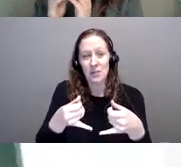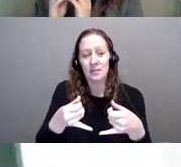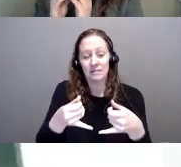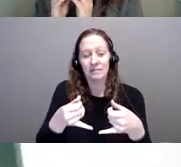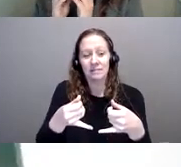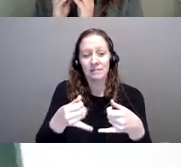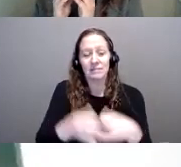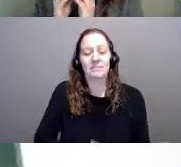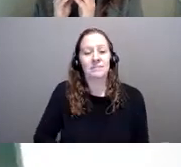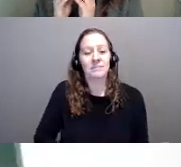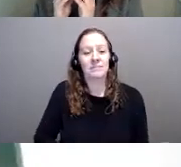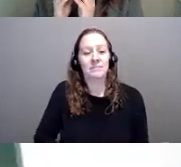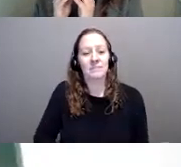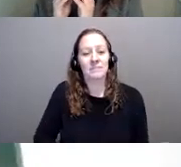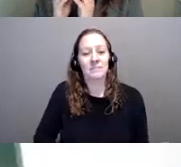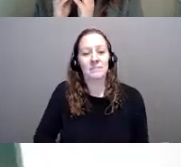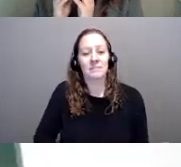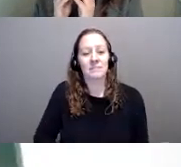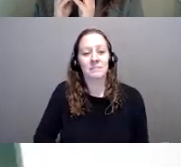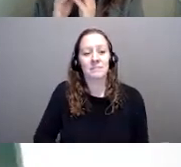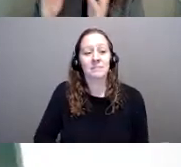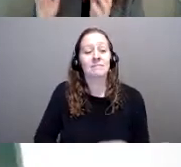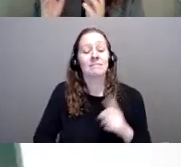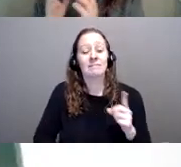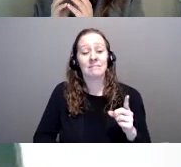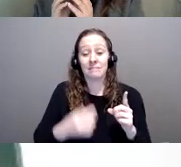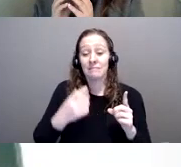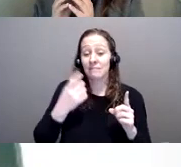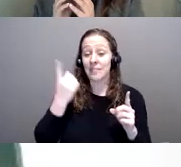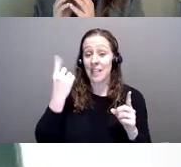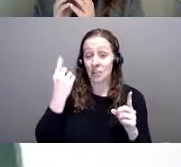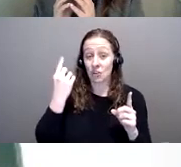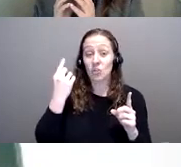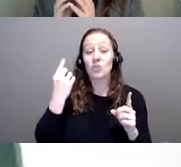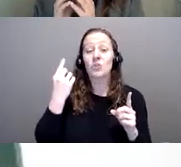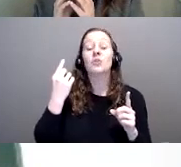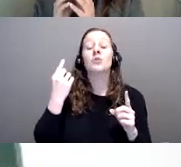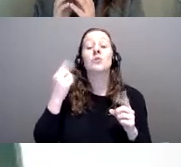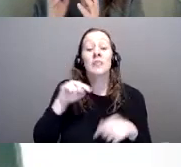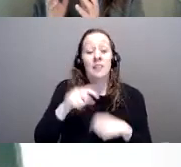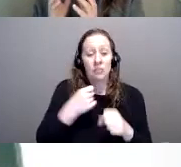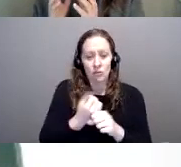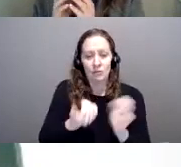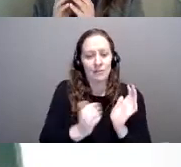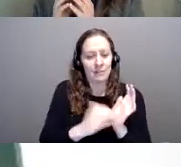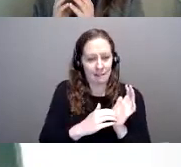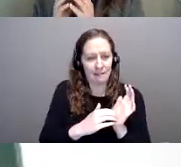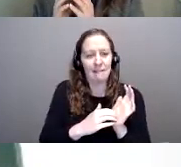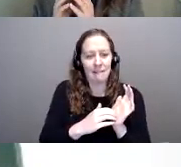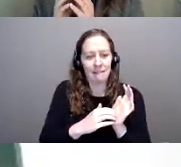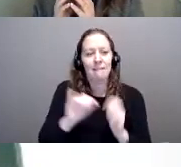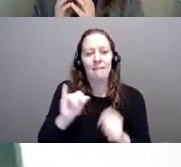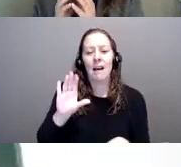snapshot of the awards that we handed out last year. Again, this year, we're happy to be able to make these Iceberg